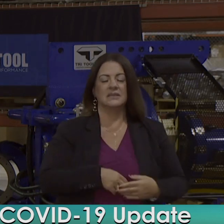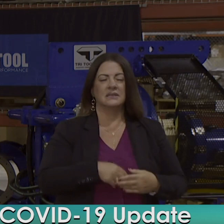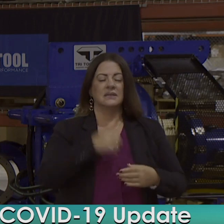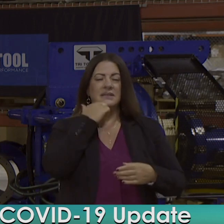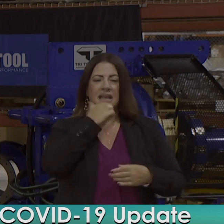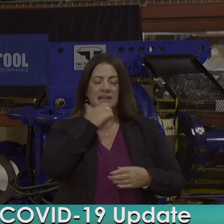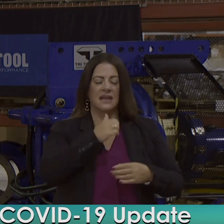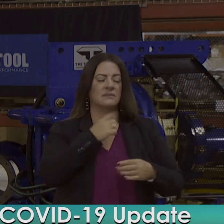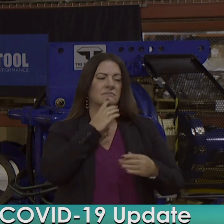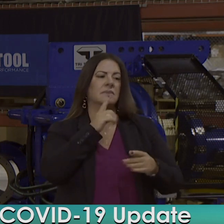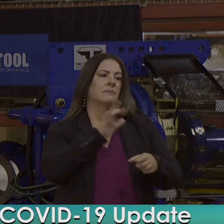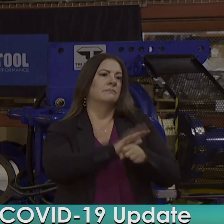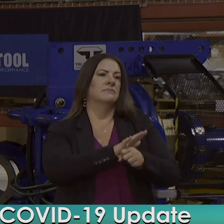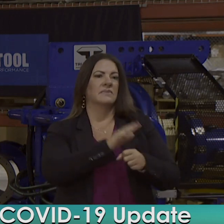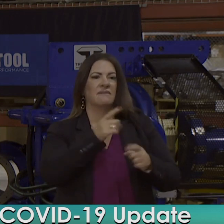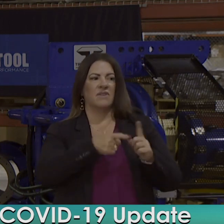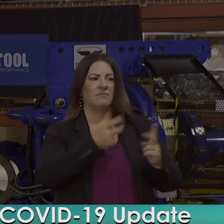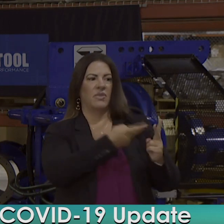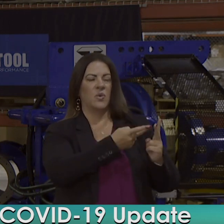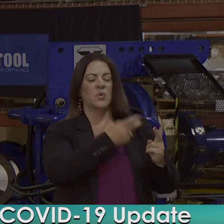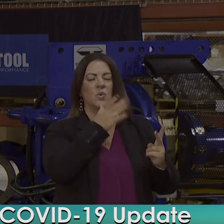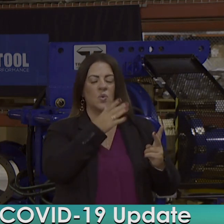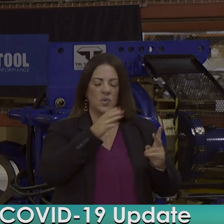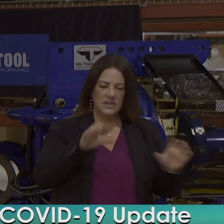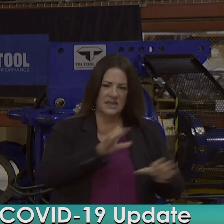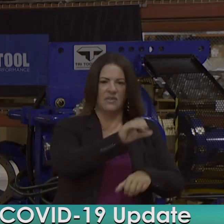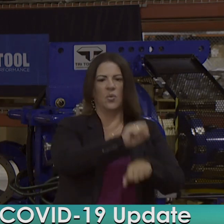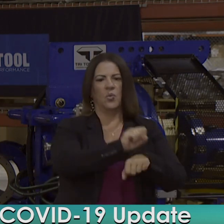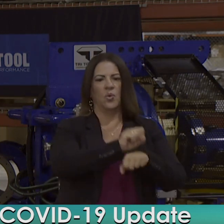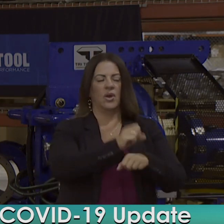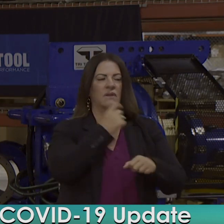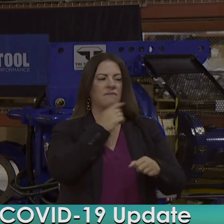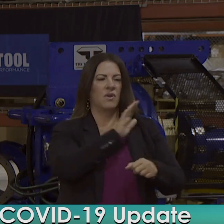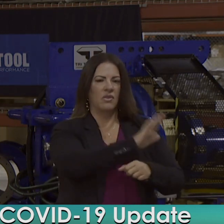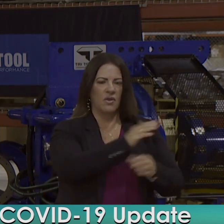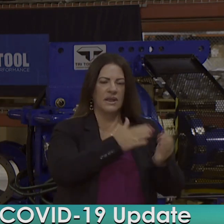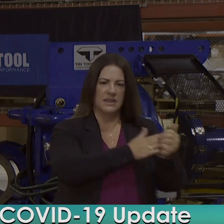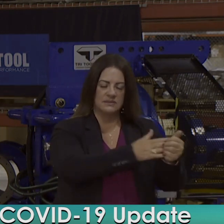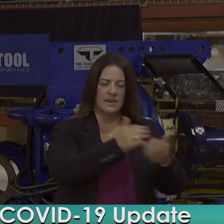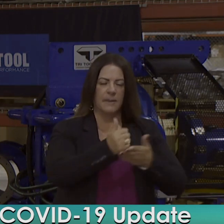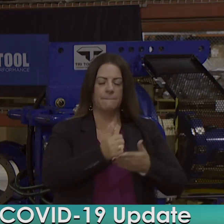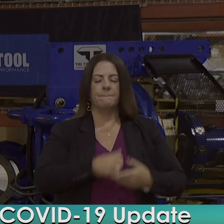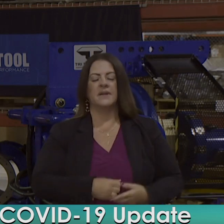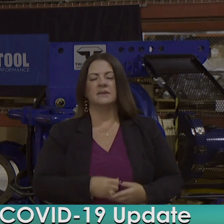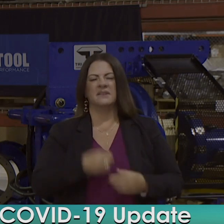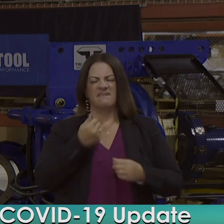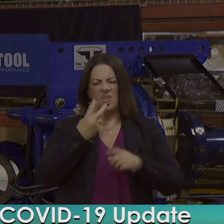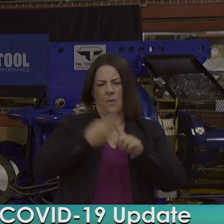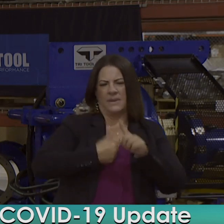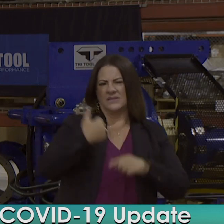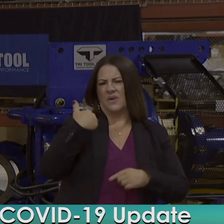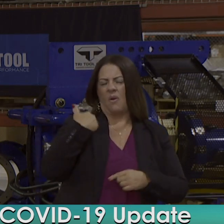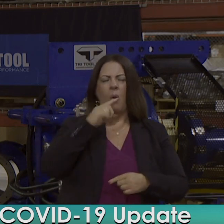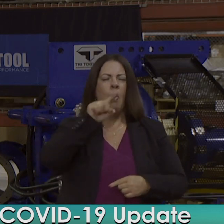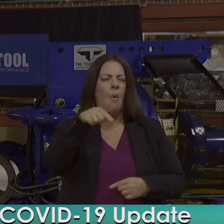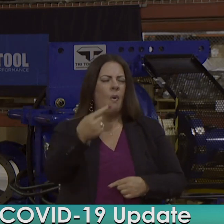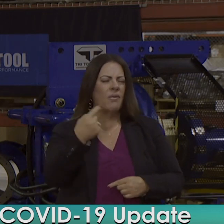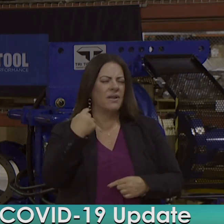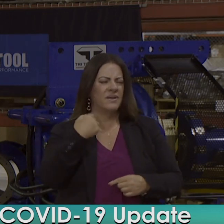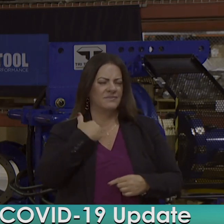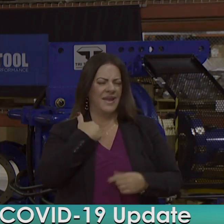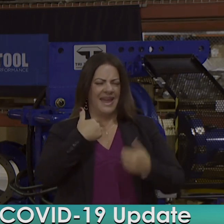their entire team that they put together. Recall, just a few months ago, we were testing just shy of